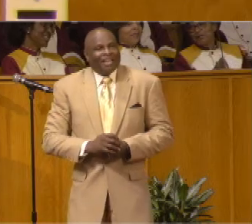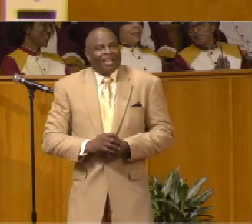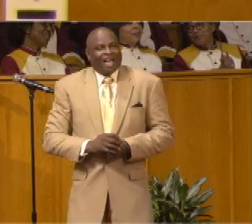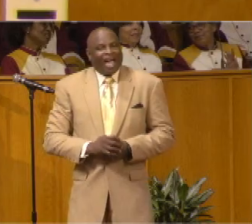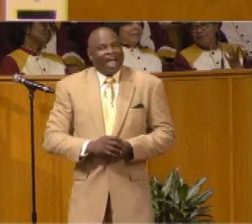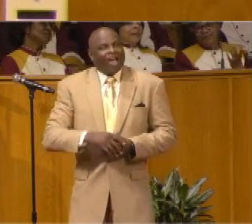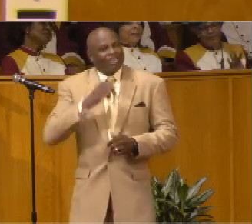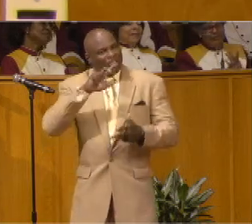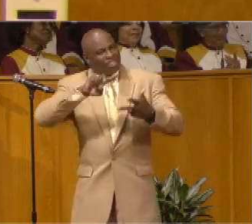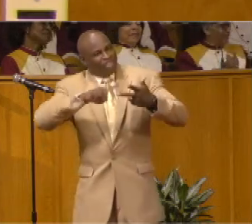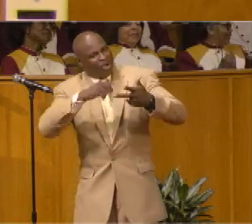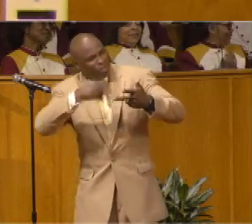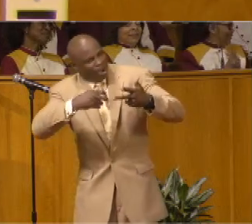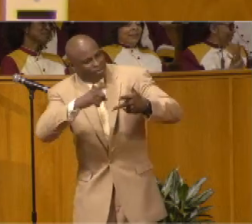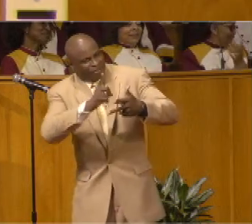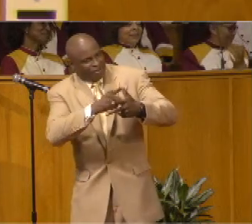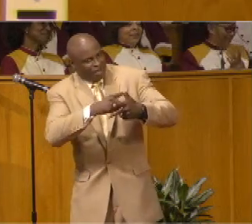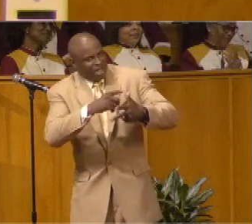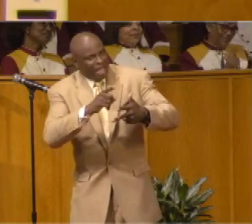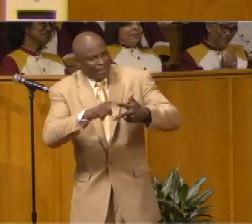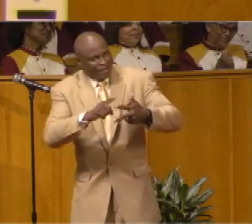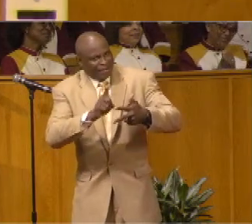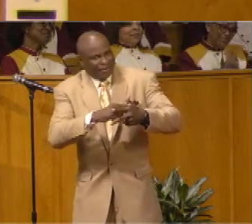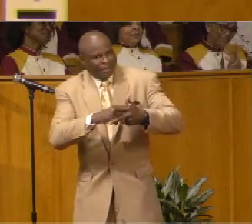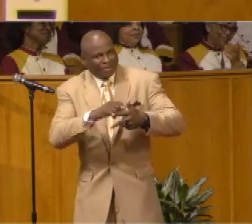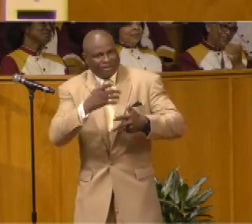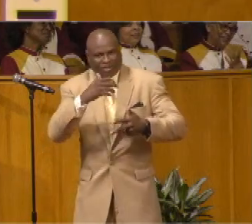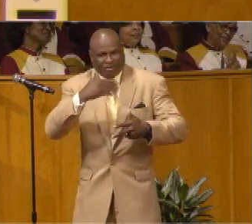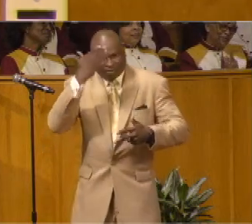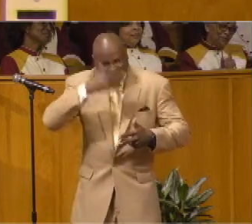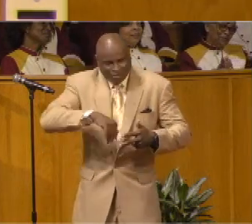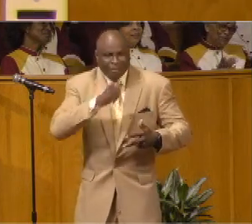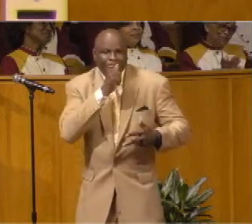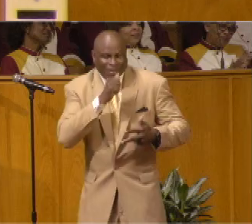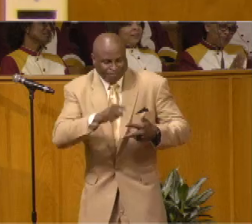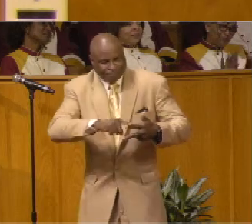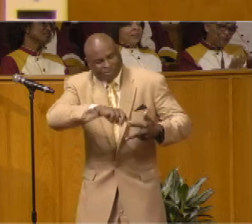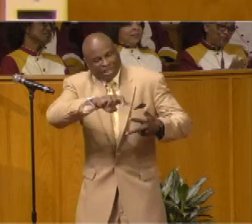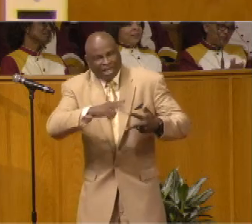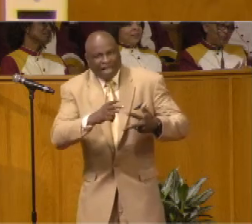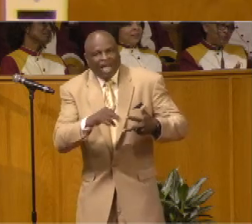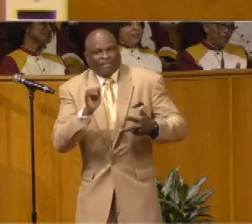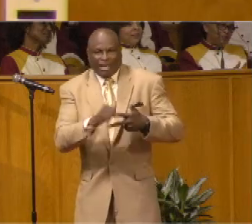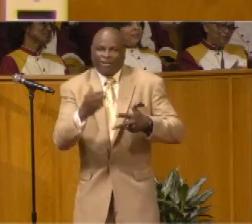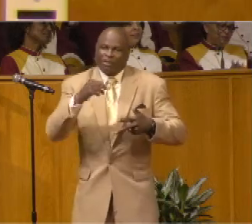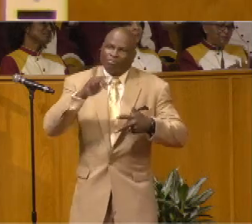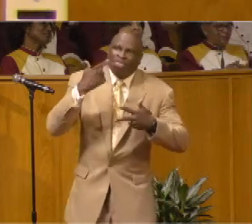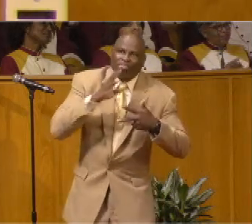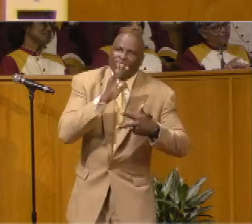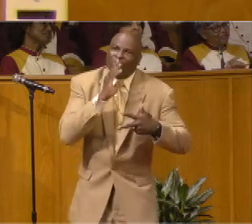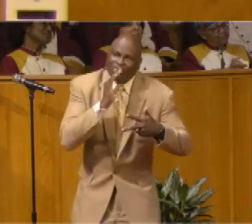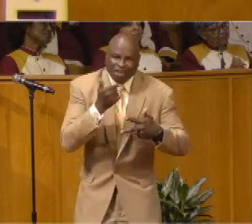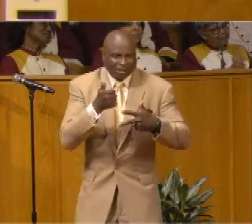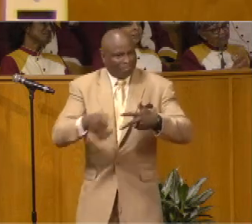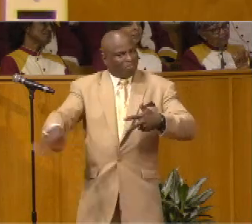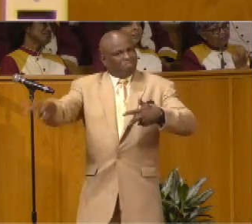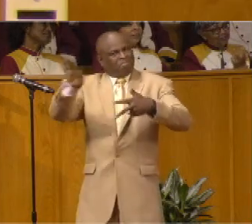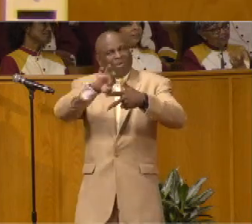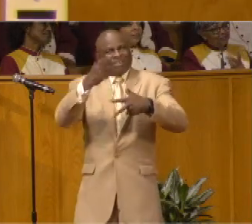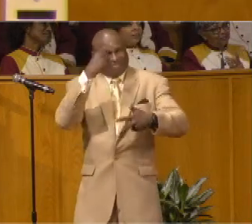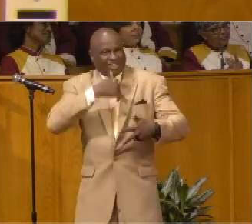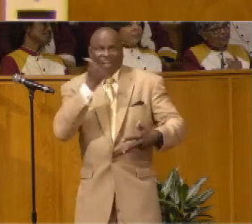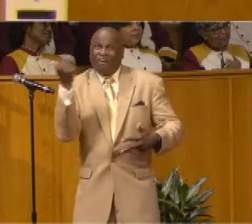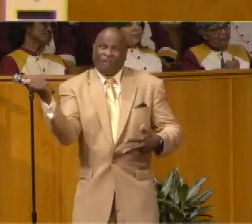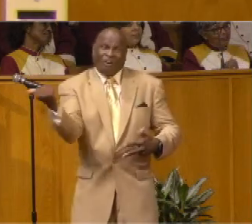And what's the third problem? So the problem is they didn't understand the difference between public and private. They elevated it to the point where they distorted it and made it feel